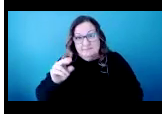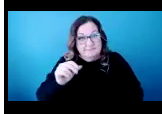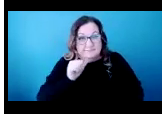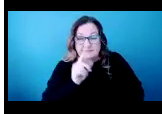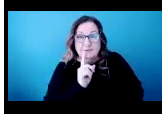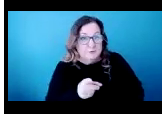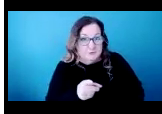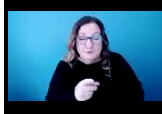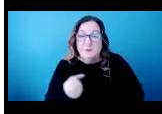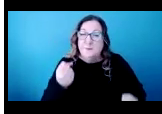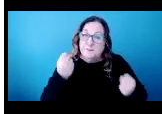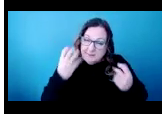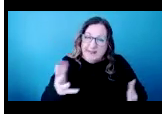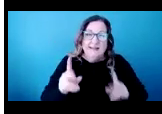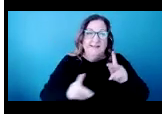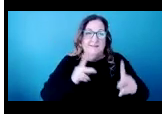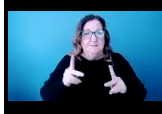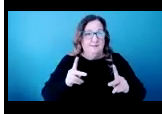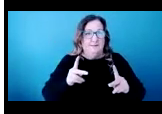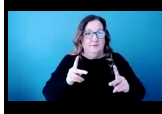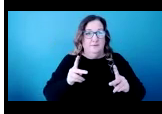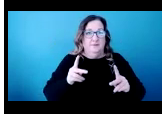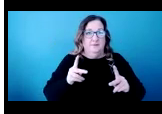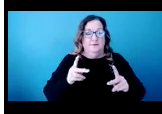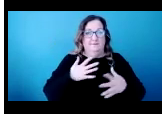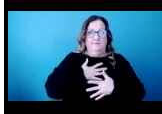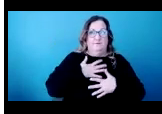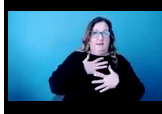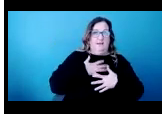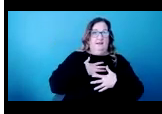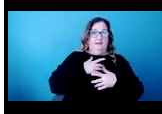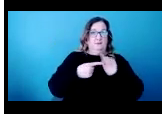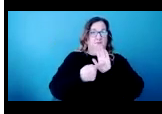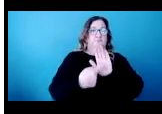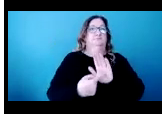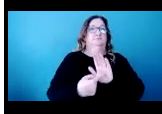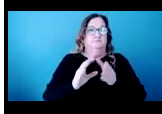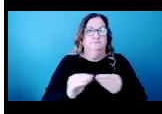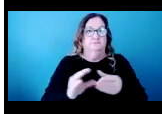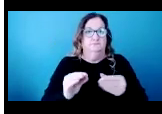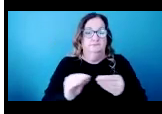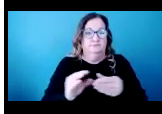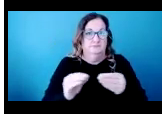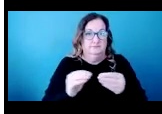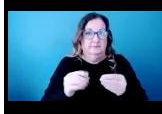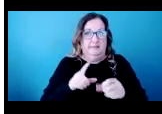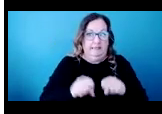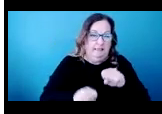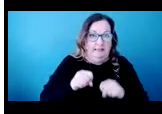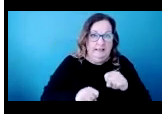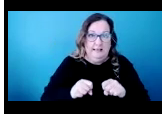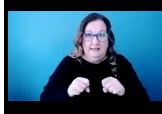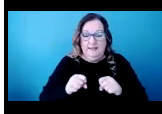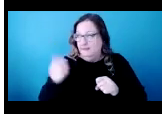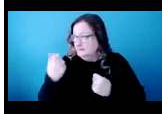There's so many people out there who are maybe a little bit more afraid to speak up, and they don't because they're not sure if they have the backing